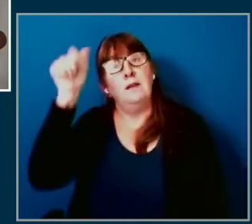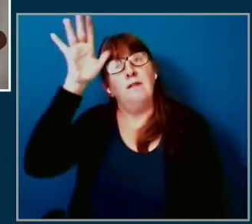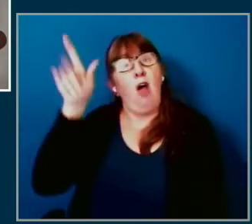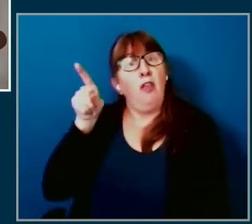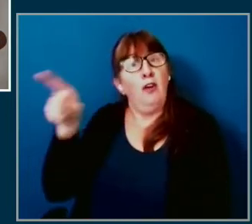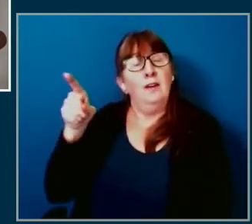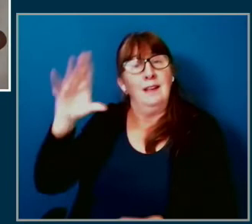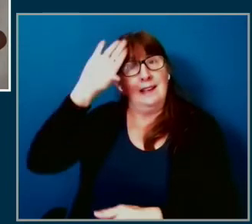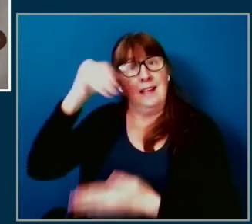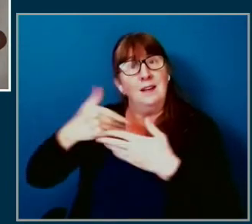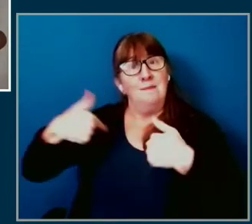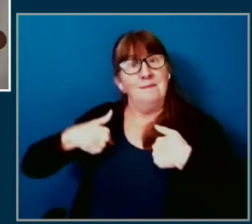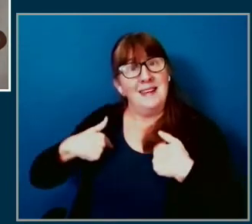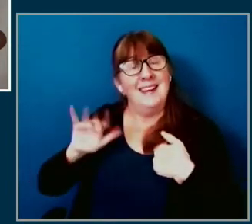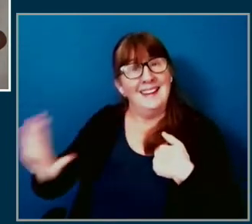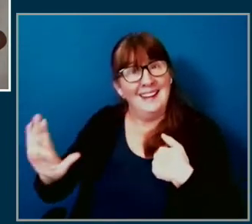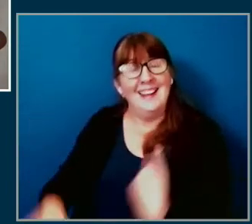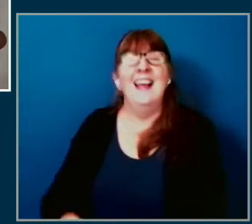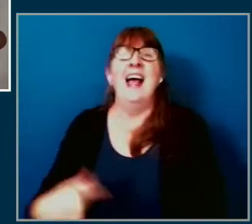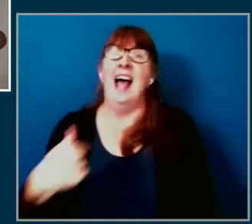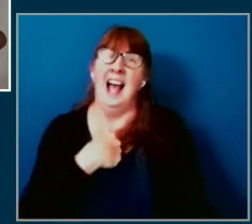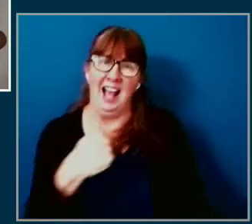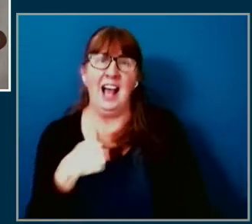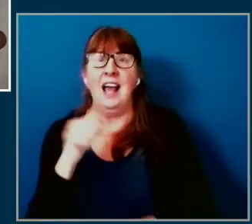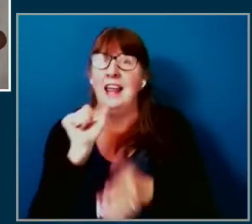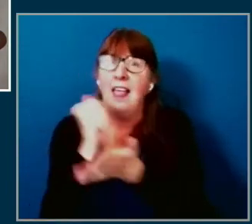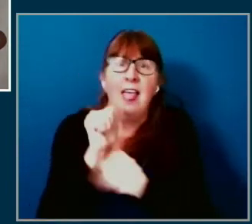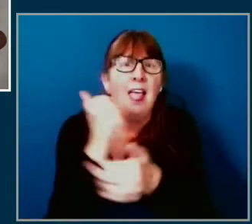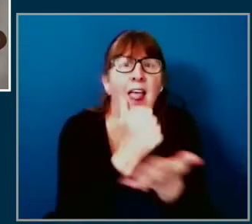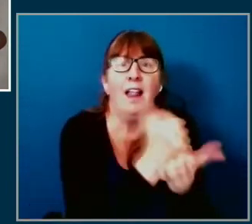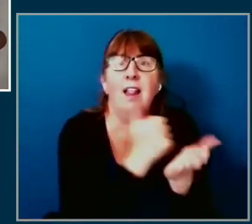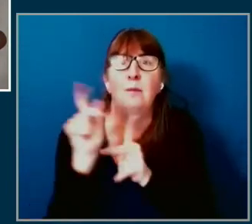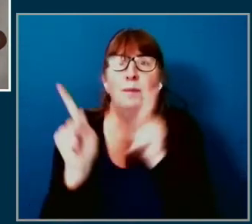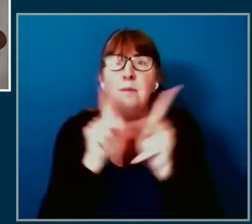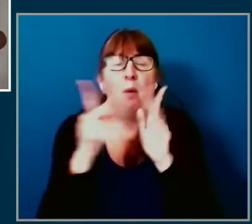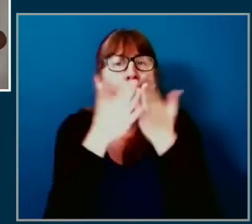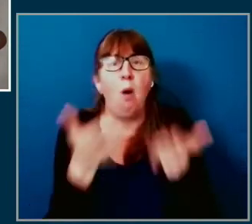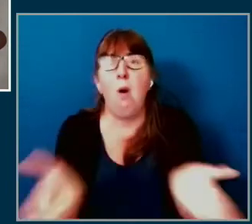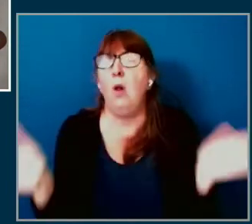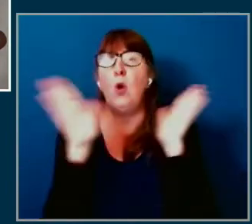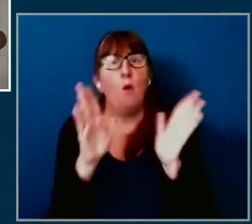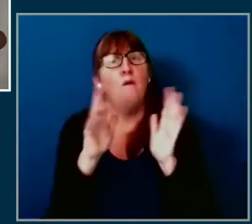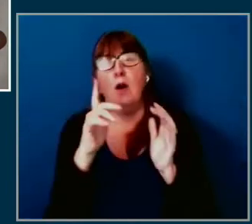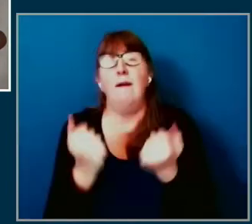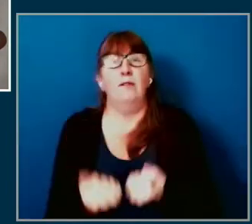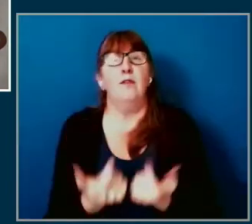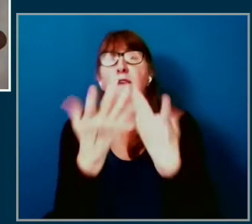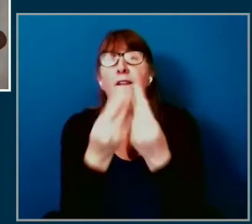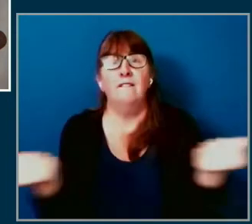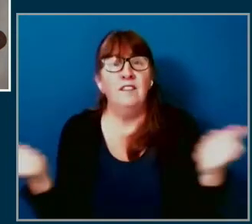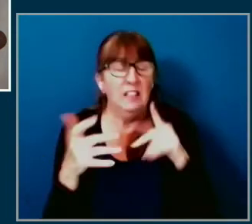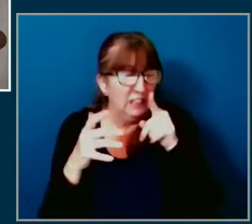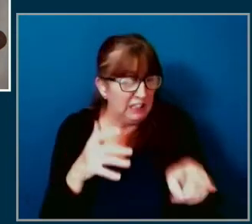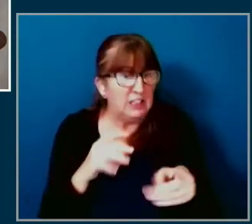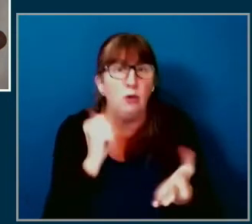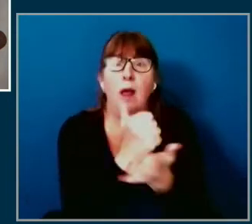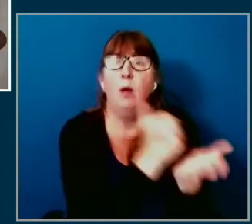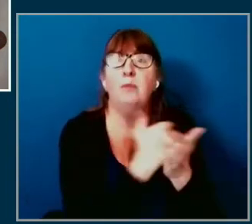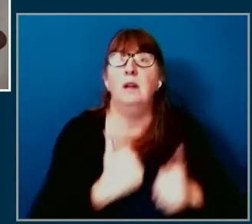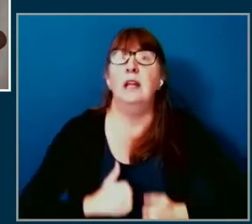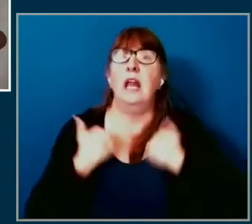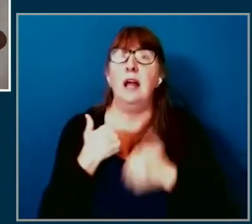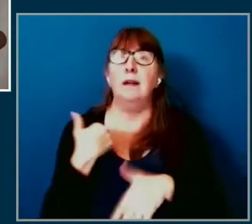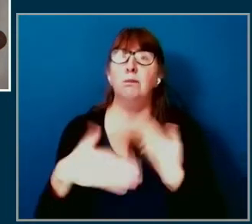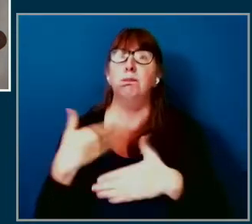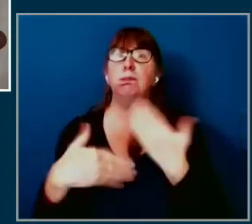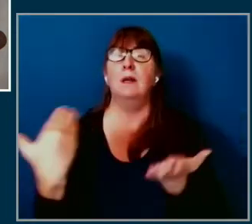to personally meet with wildfire survivors to find out what they really needed to put their lives back together. And to the firefighters who